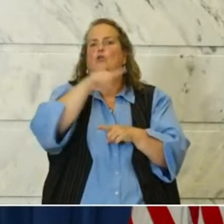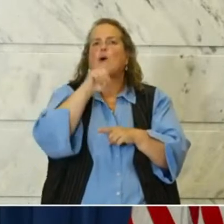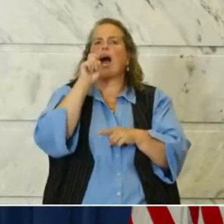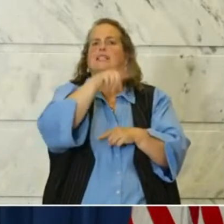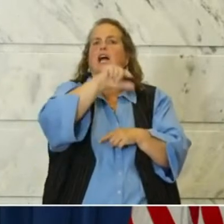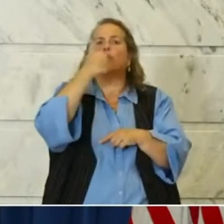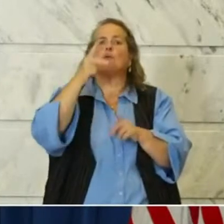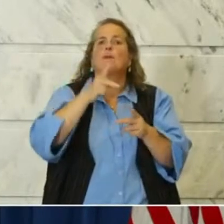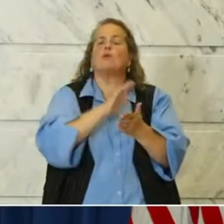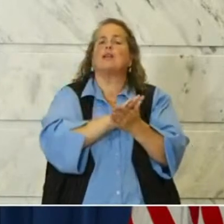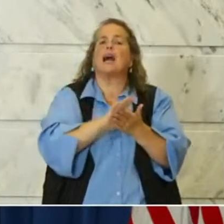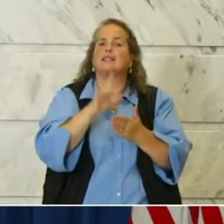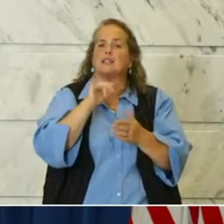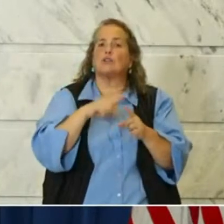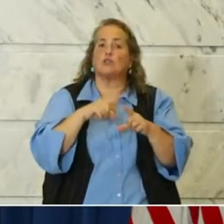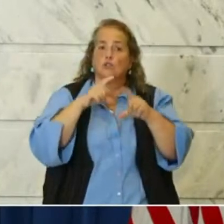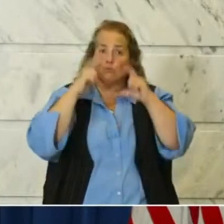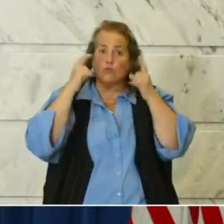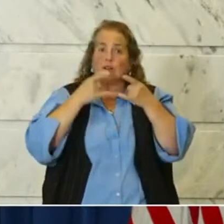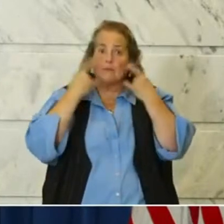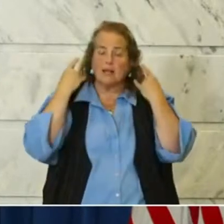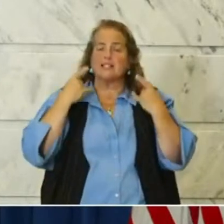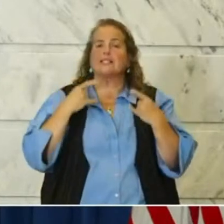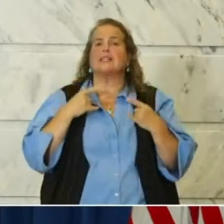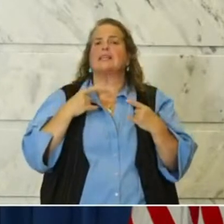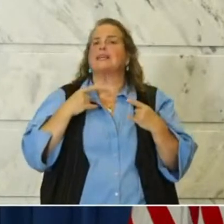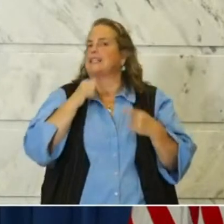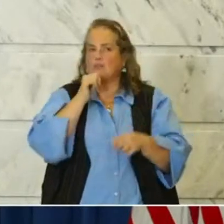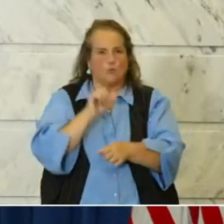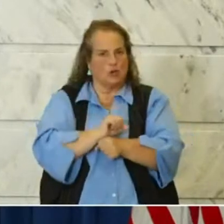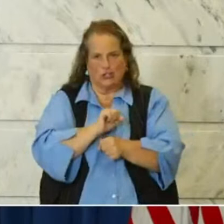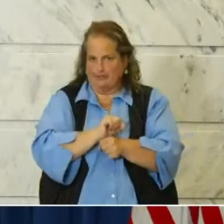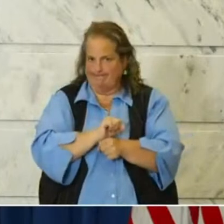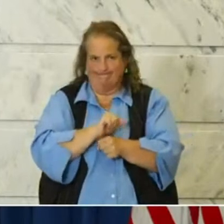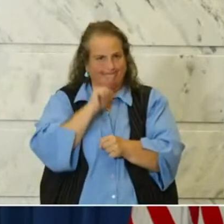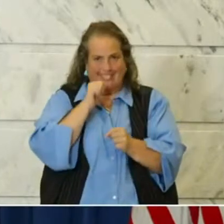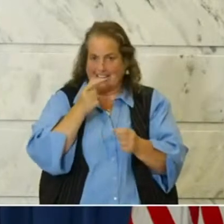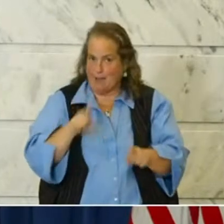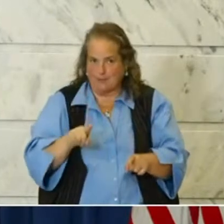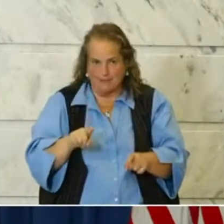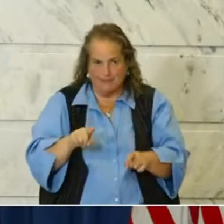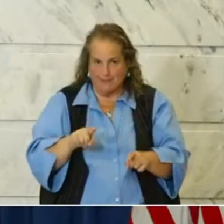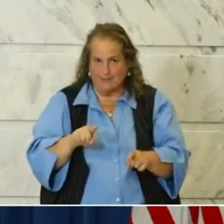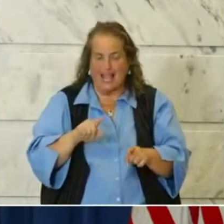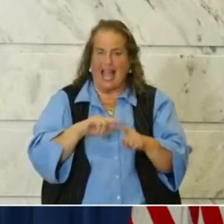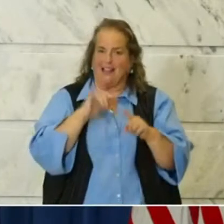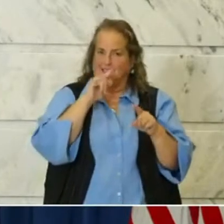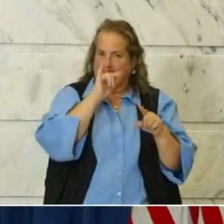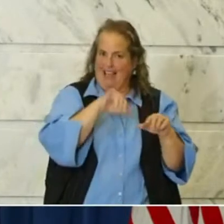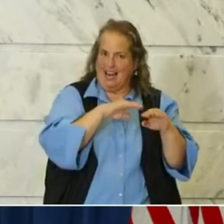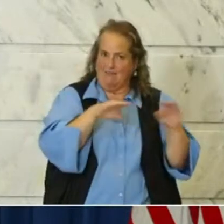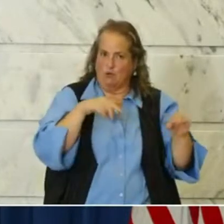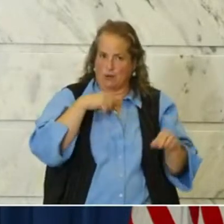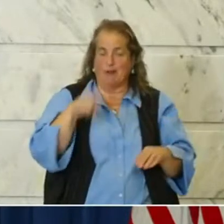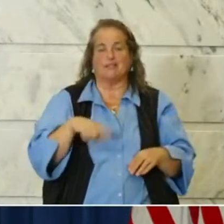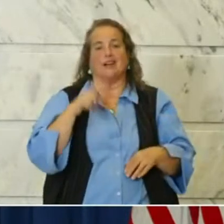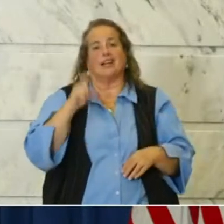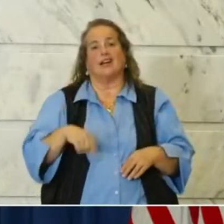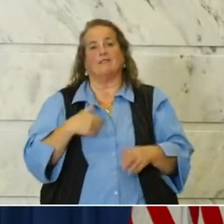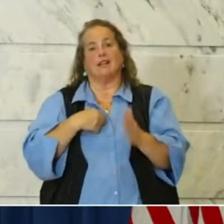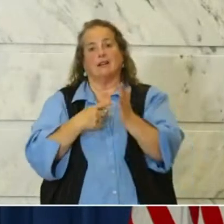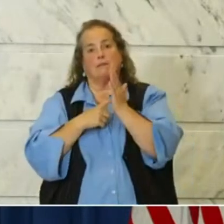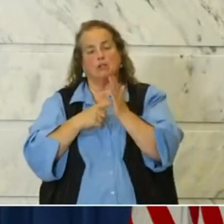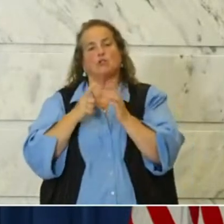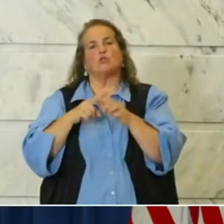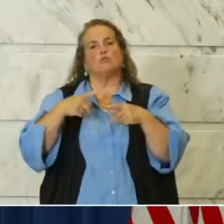people nicely to put these on, it didn't work. It didn't happen at the level we need to. Allowing our retailers